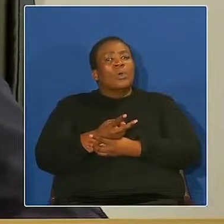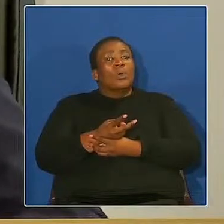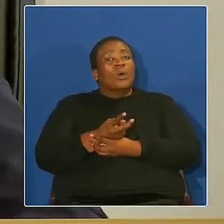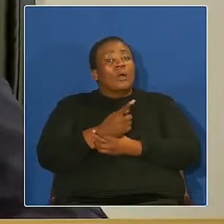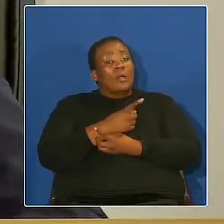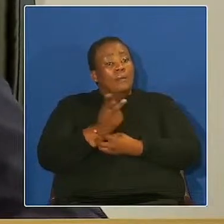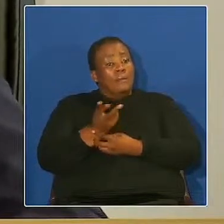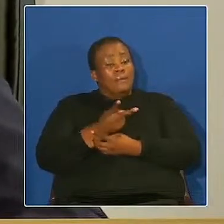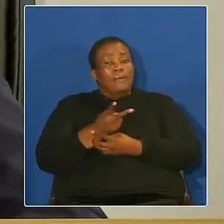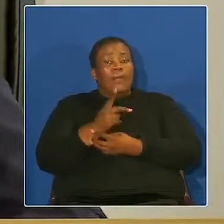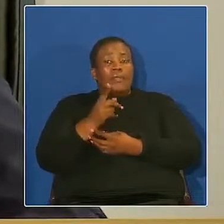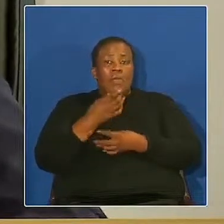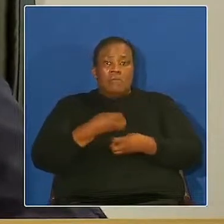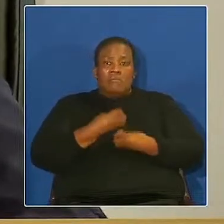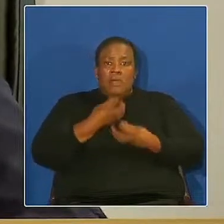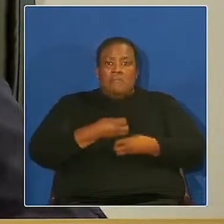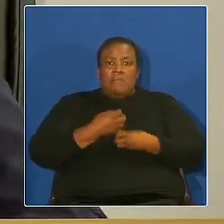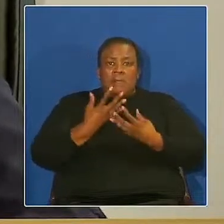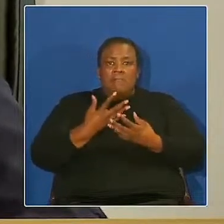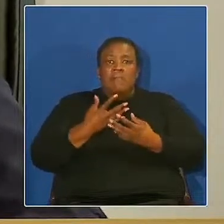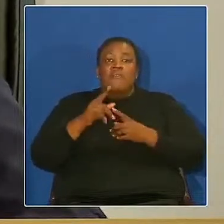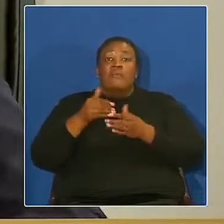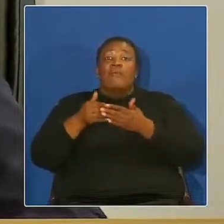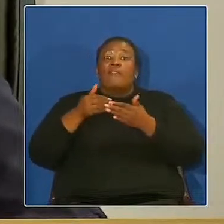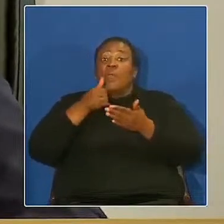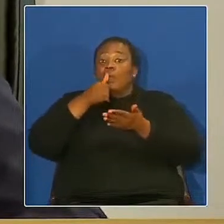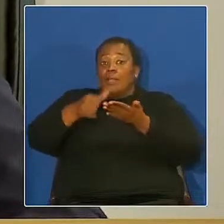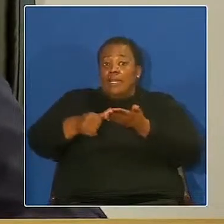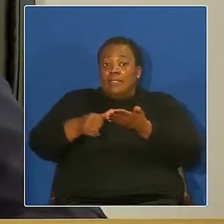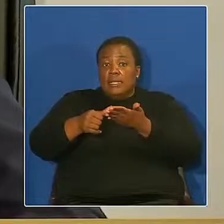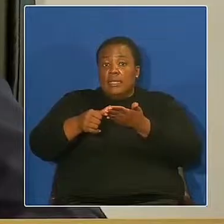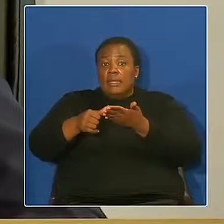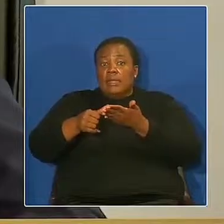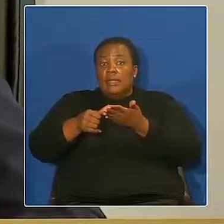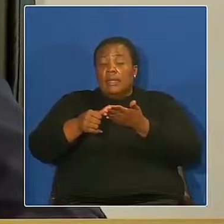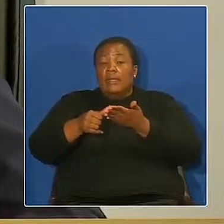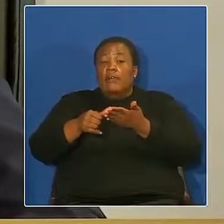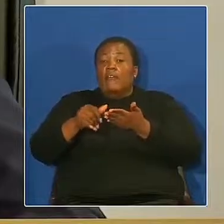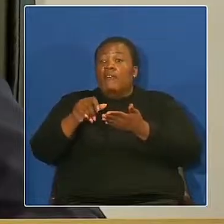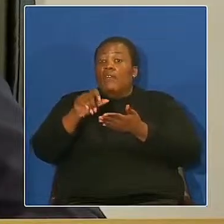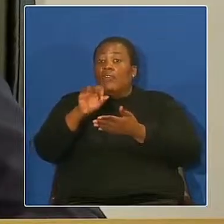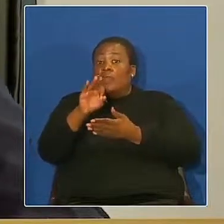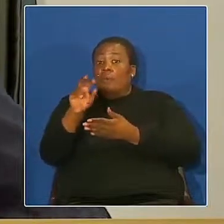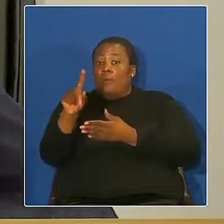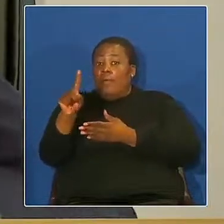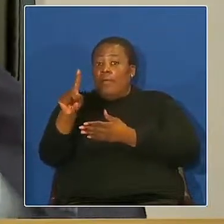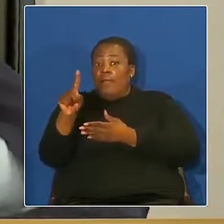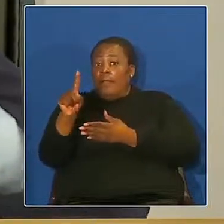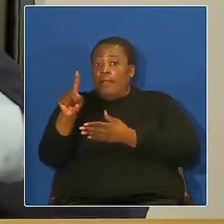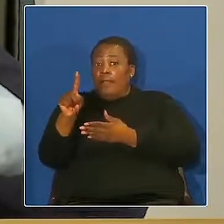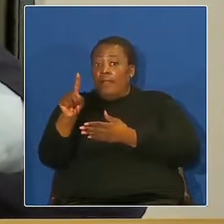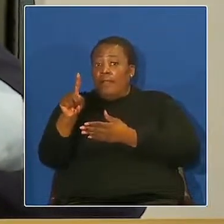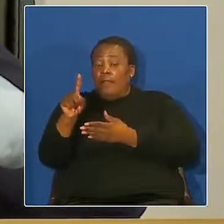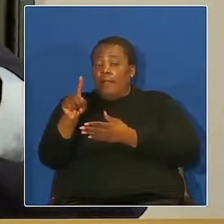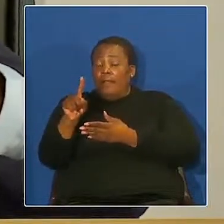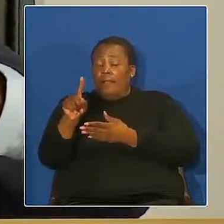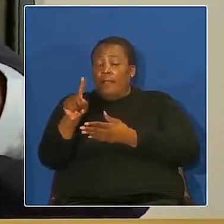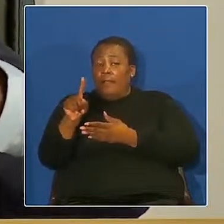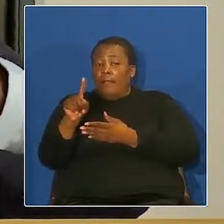vocal before even the letter of the 31st from the